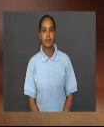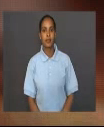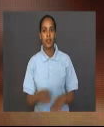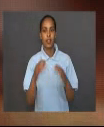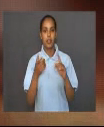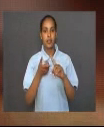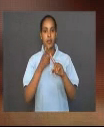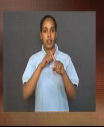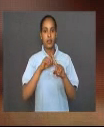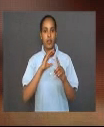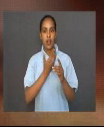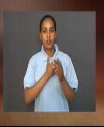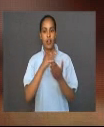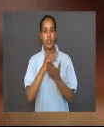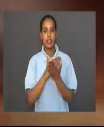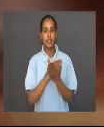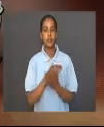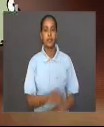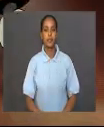Let's get back to our lesson.